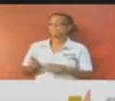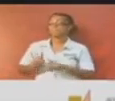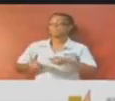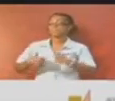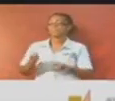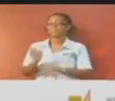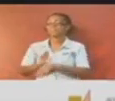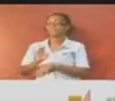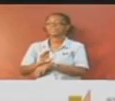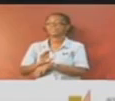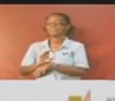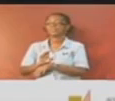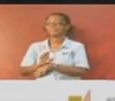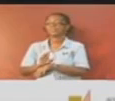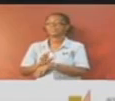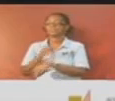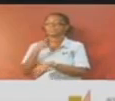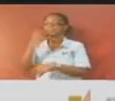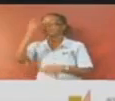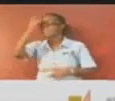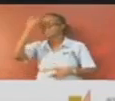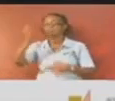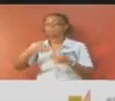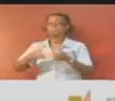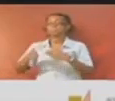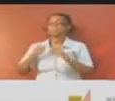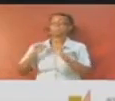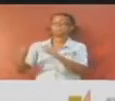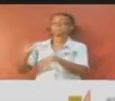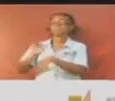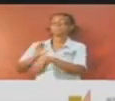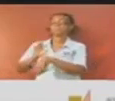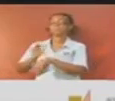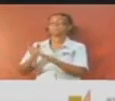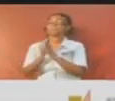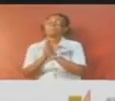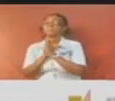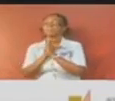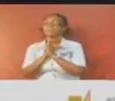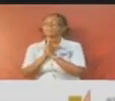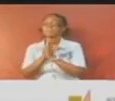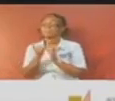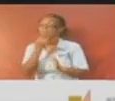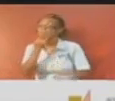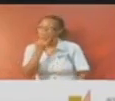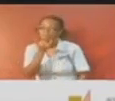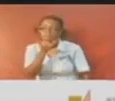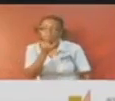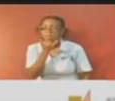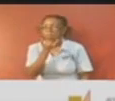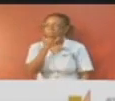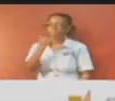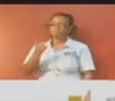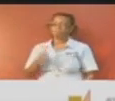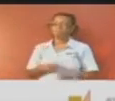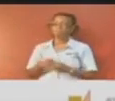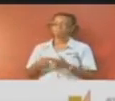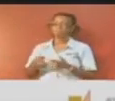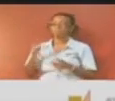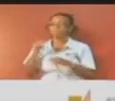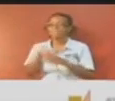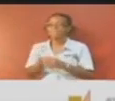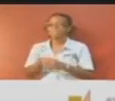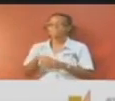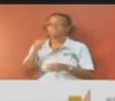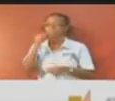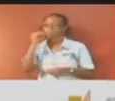contact tracing, and of course transmission both in workplaces and in homes or households. As we moved from week 12